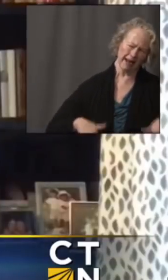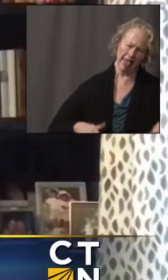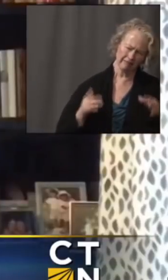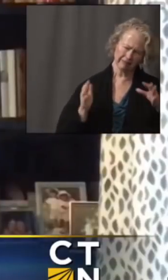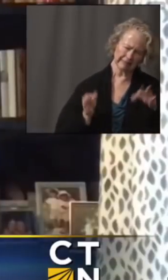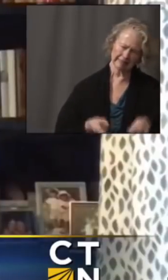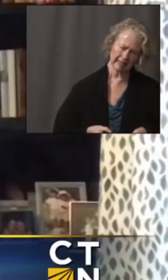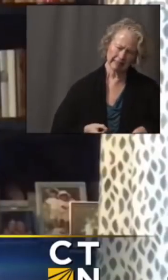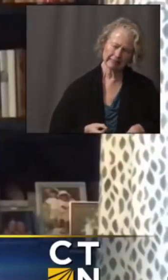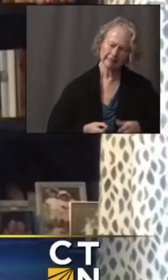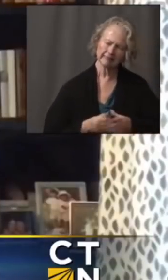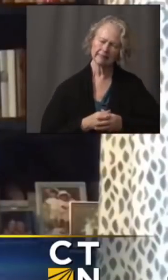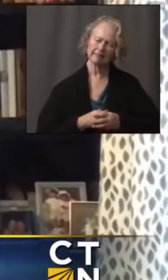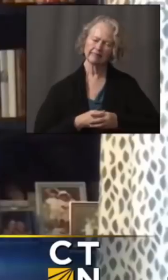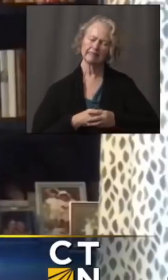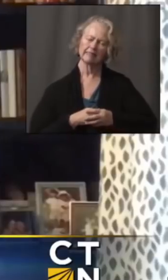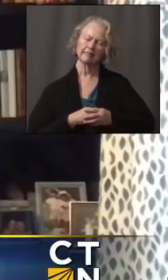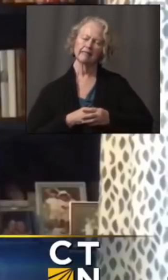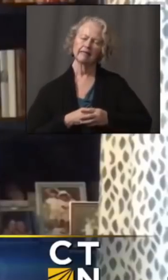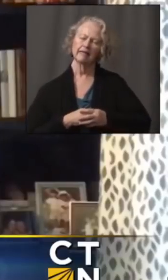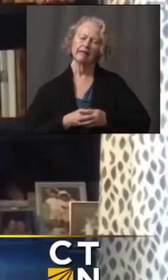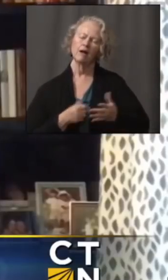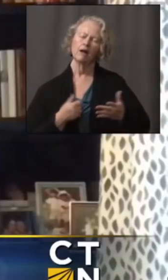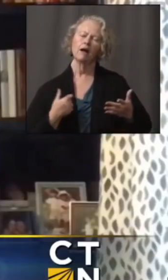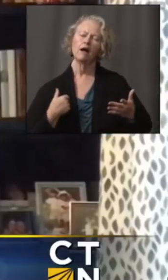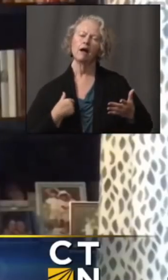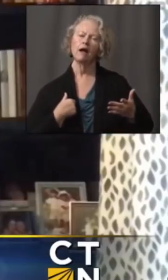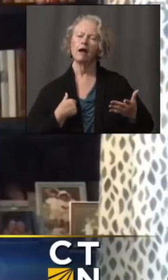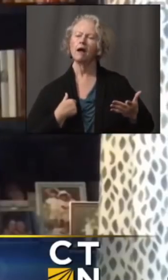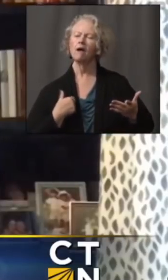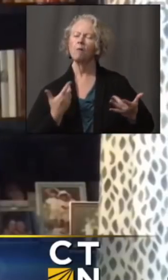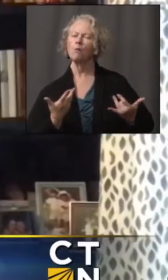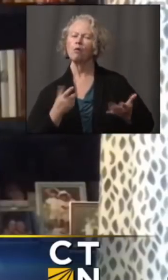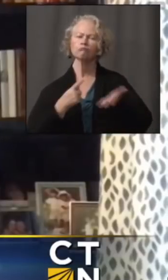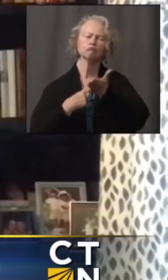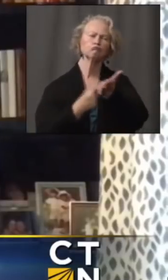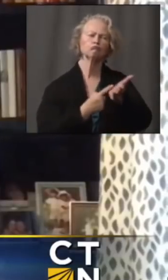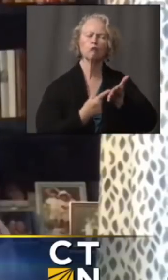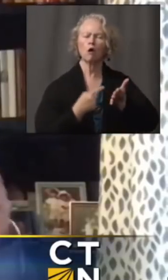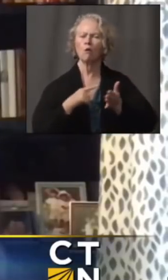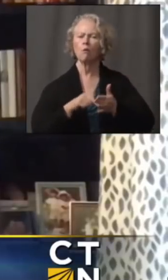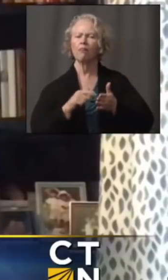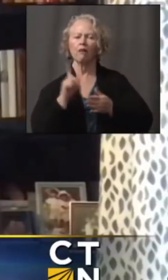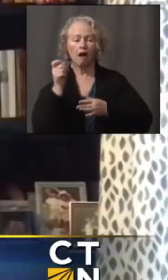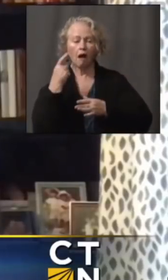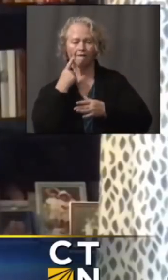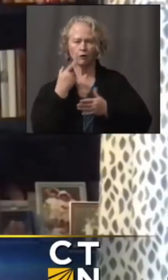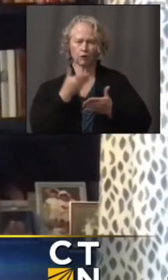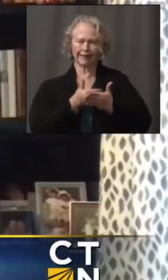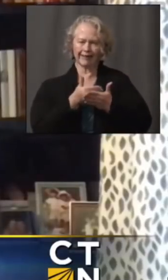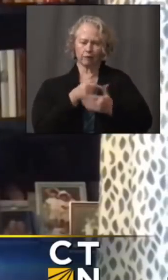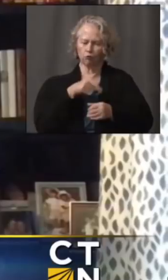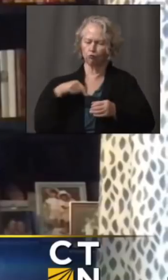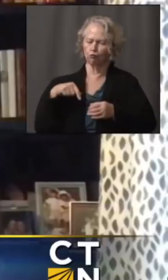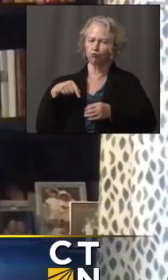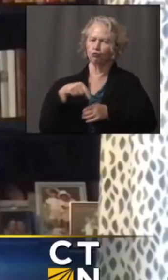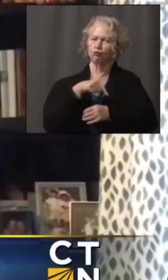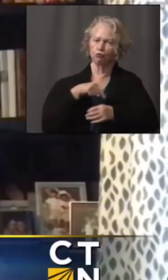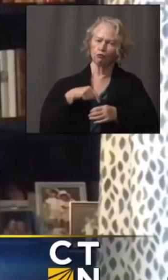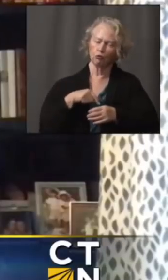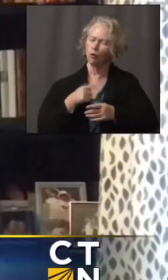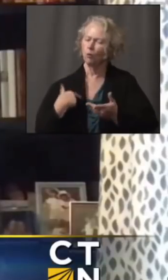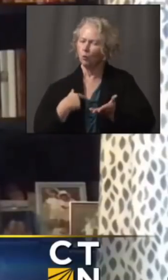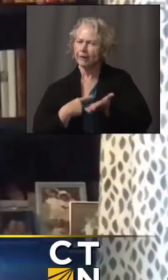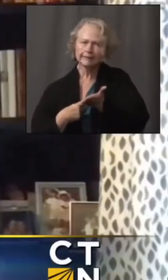And it is something I'd like to do along with my fellow governors. We all have very close in